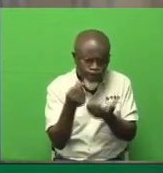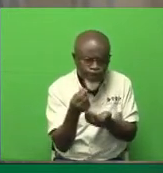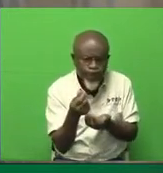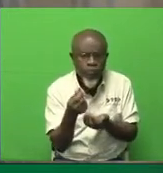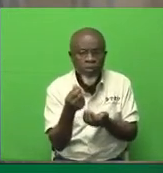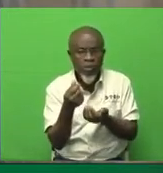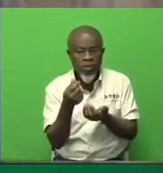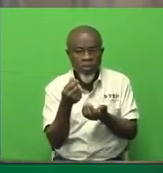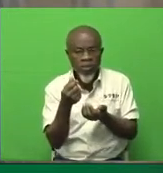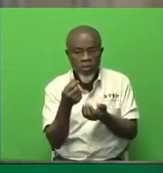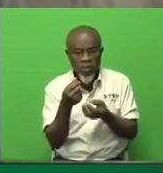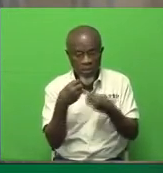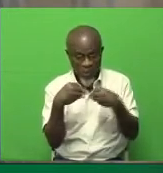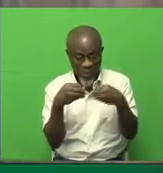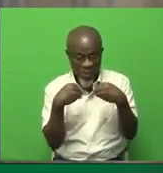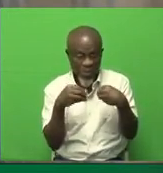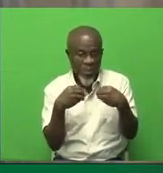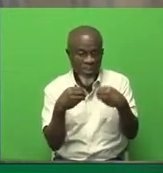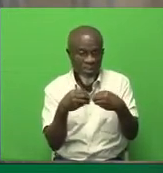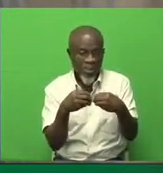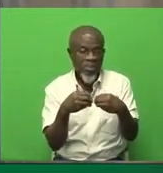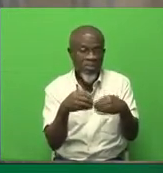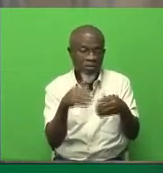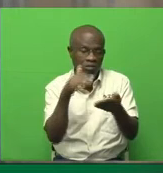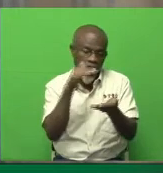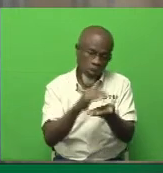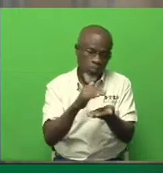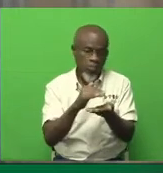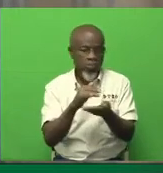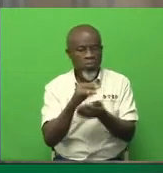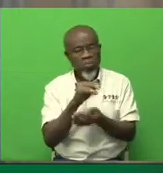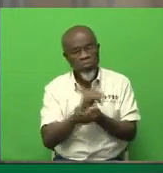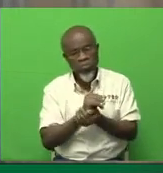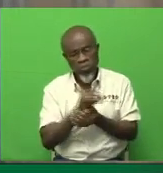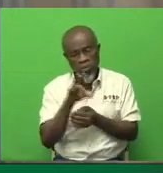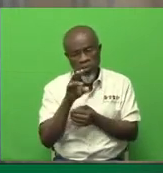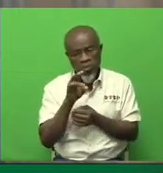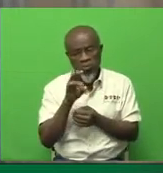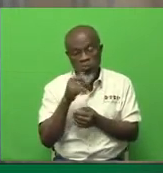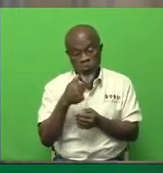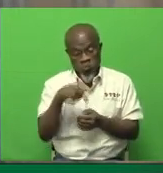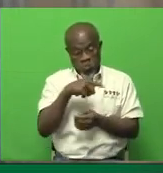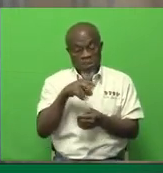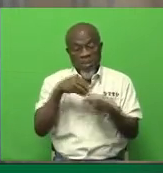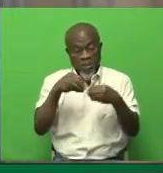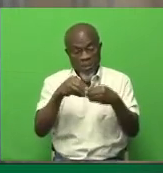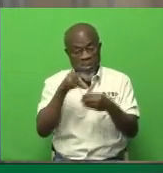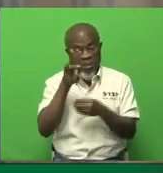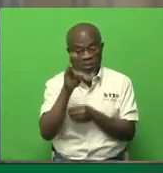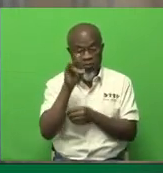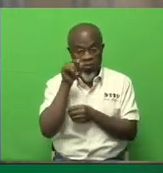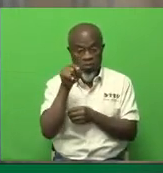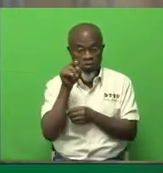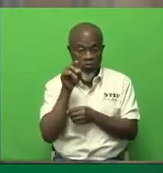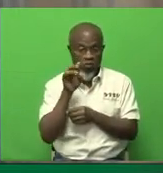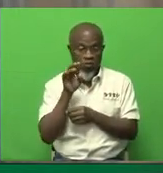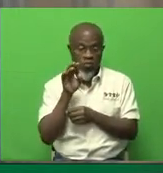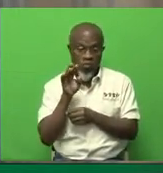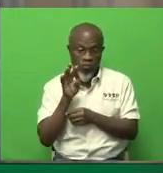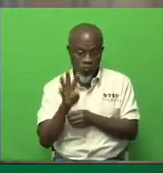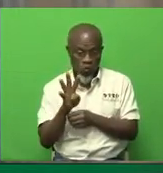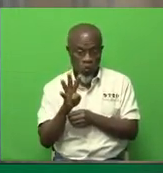dollar equivalent of 4.97 billion as a 2021. so we sold 7.4 billion they have sold